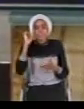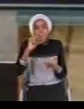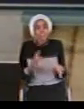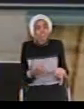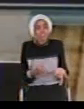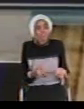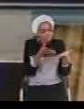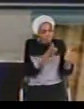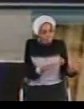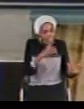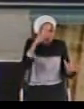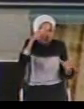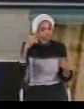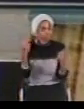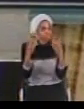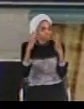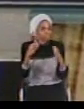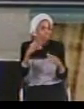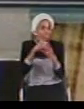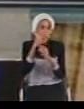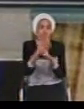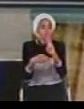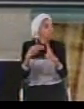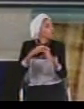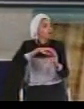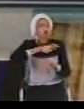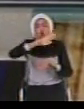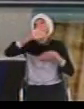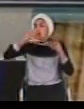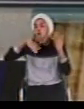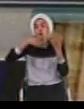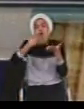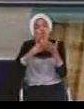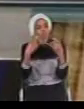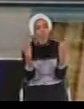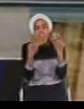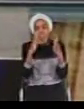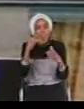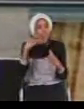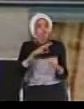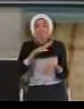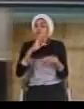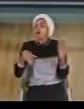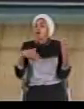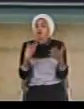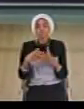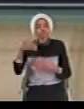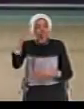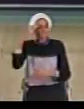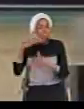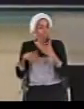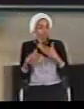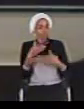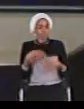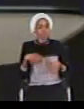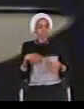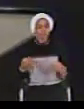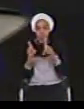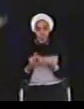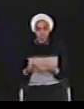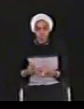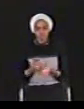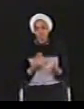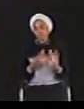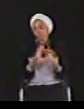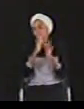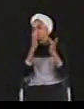the sinners in the world, all the sinners of every generation, according to the scriptures. And then in verse